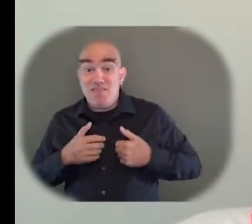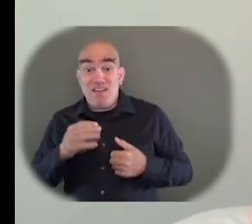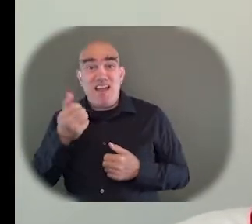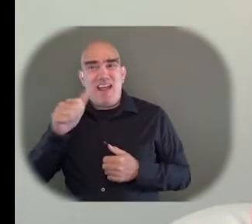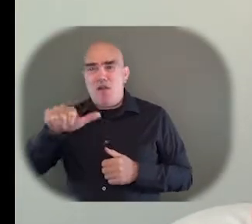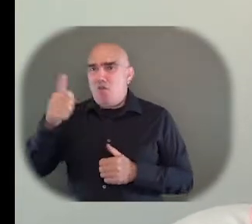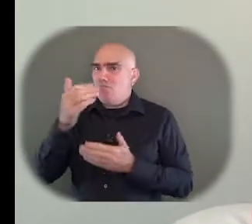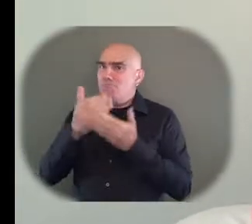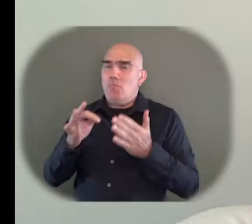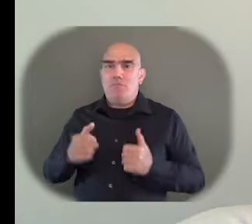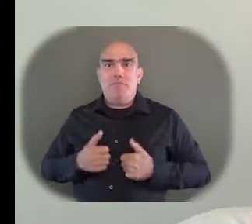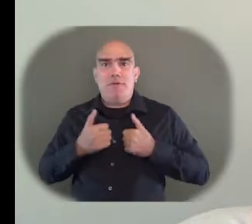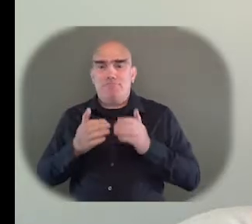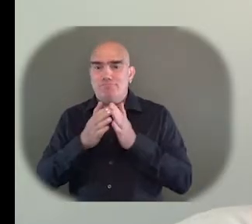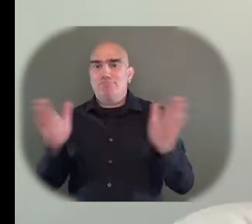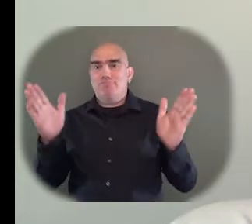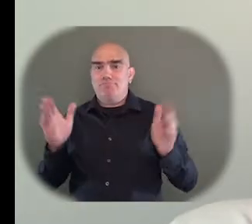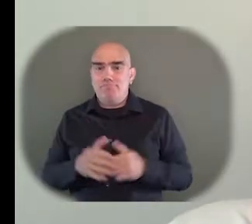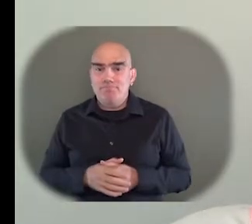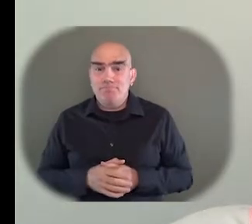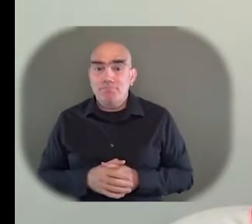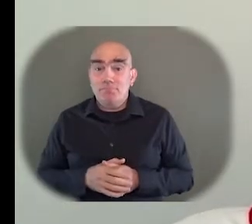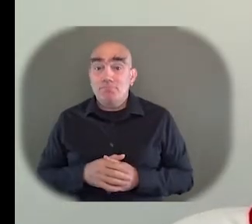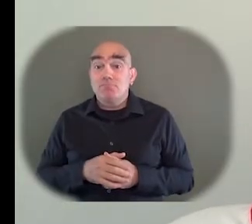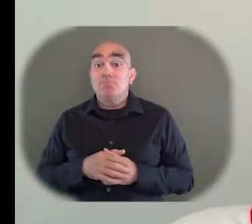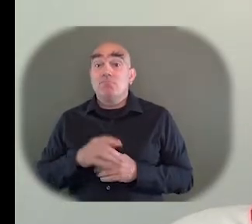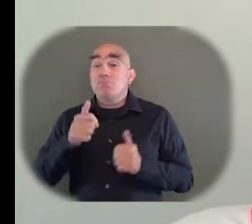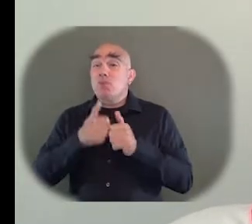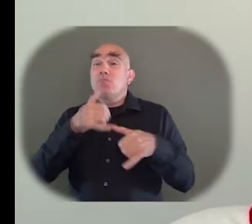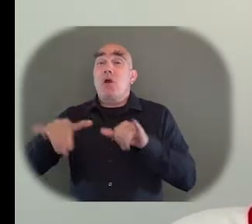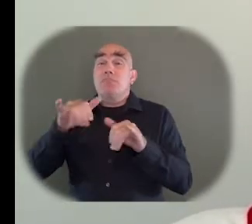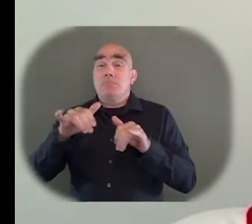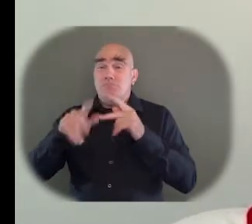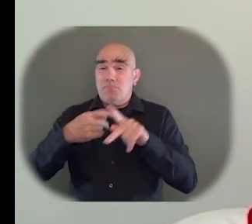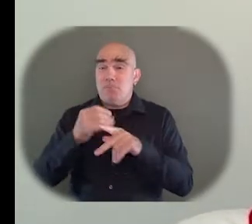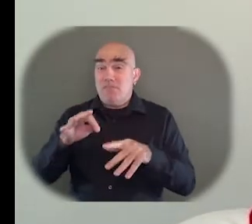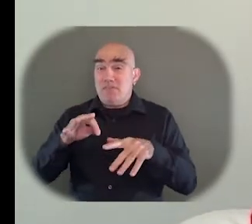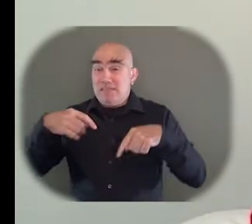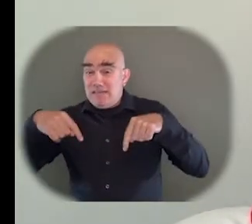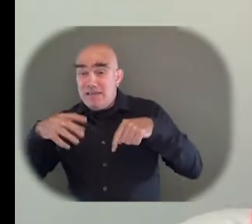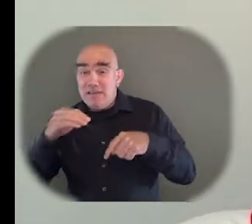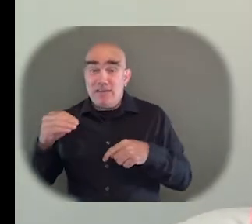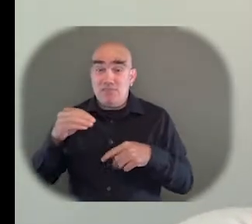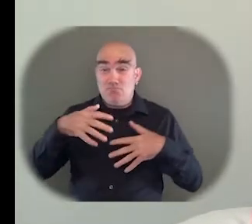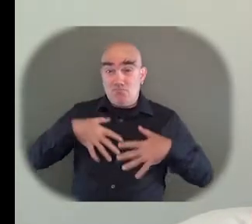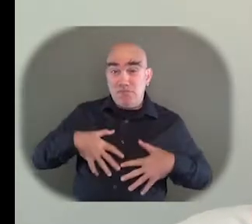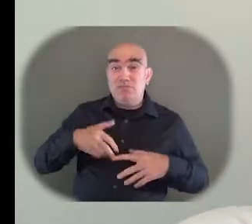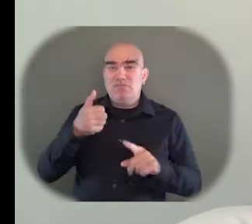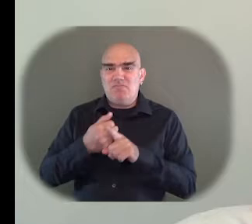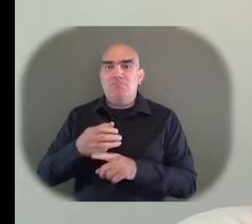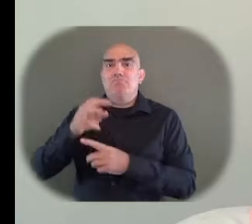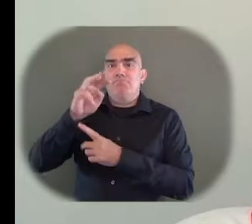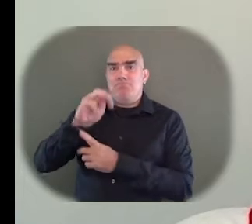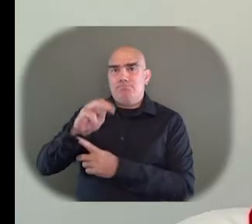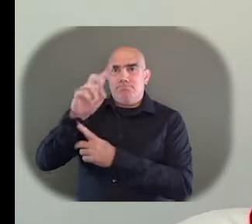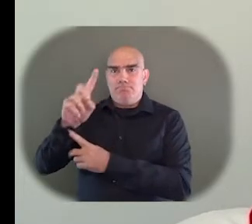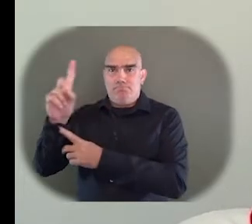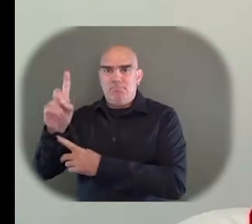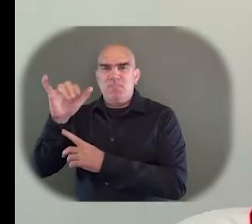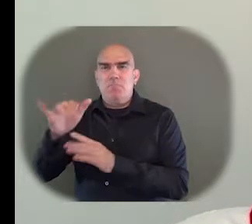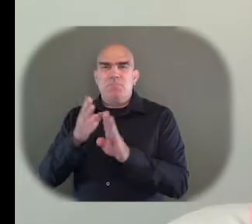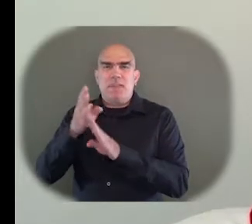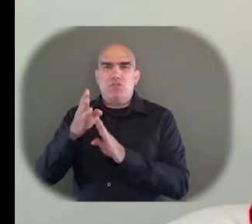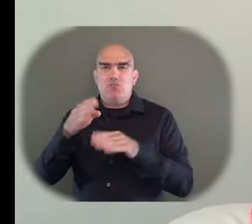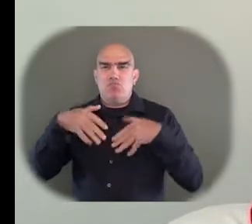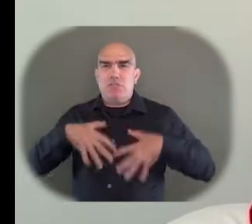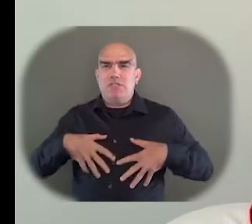life, and any other aspect of life. The most common types of anxiety and depression are major depressive disorder, or